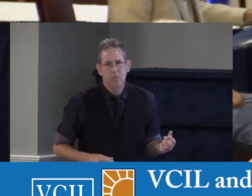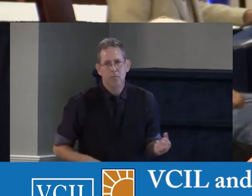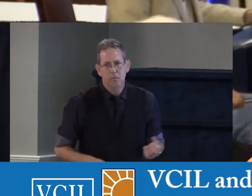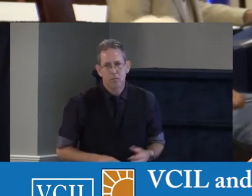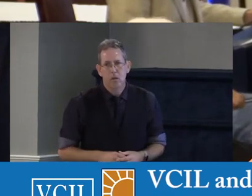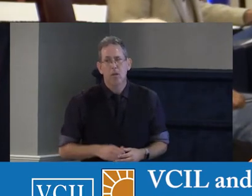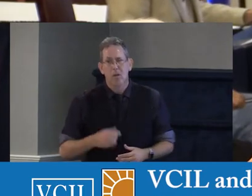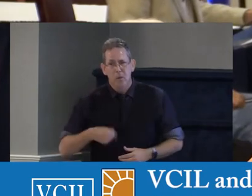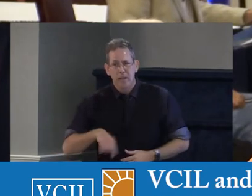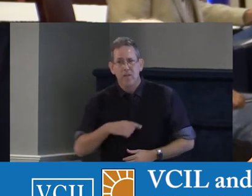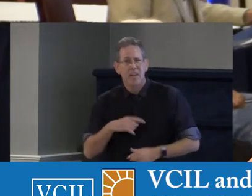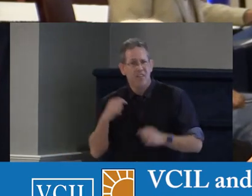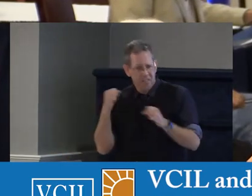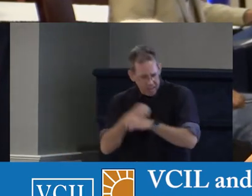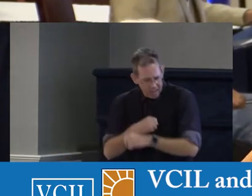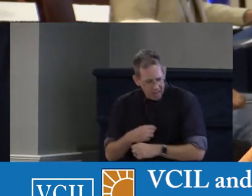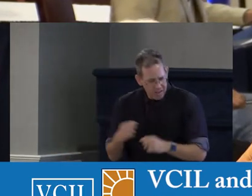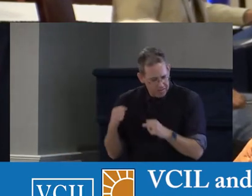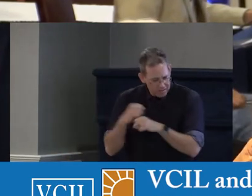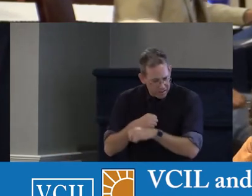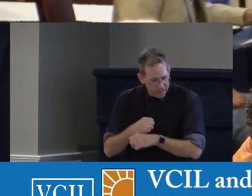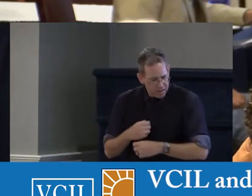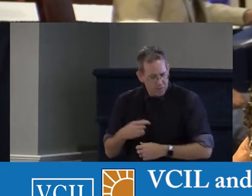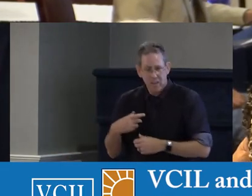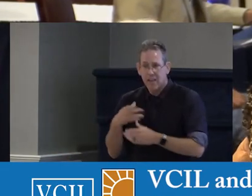We fight.